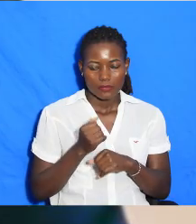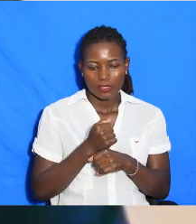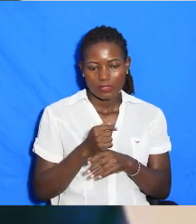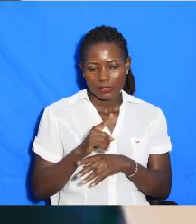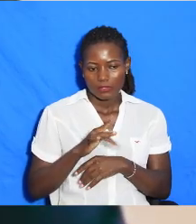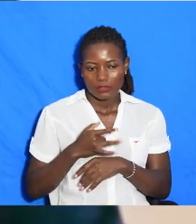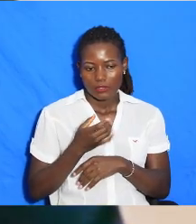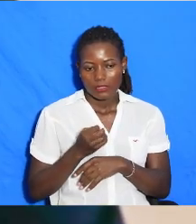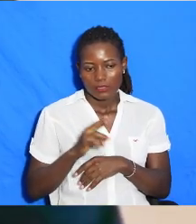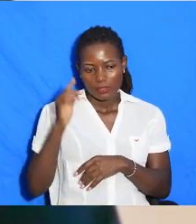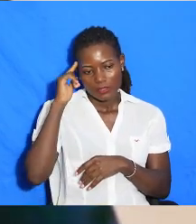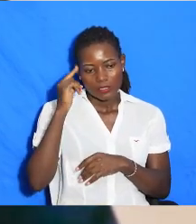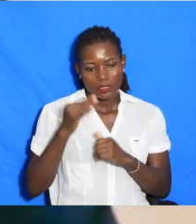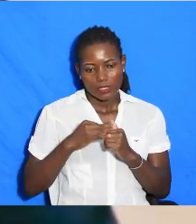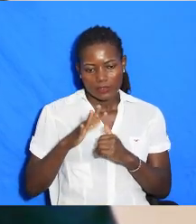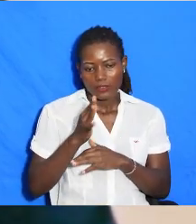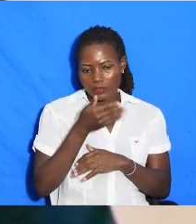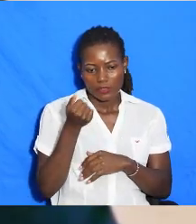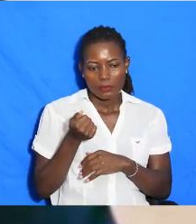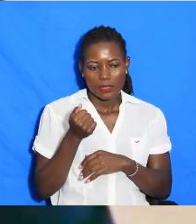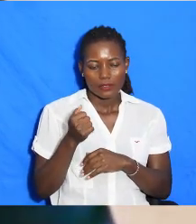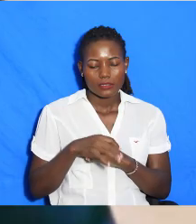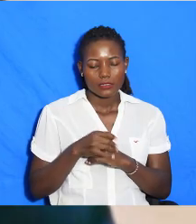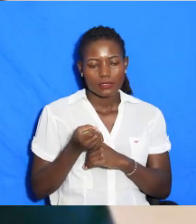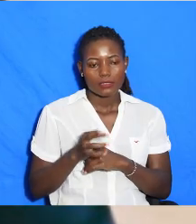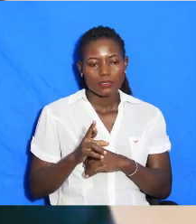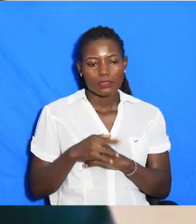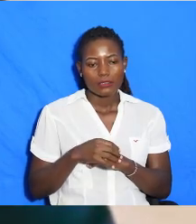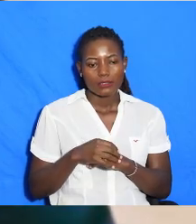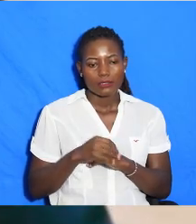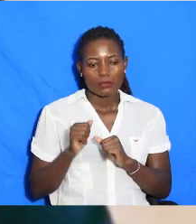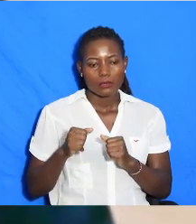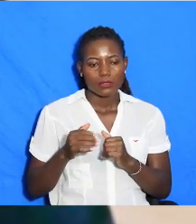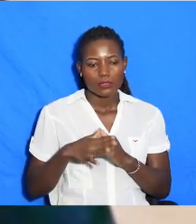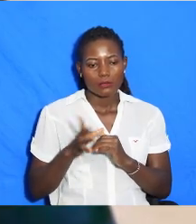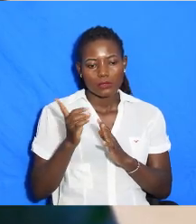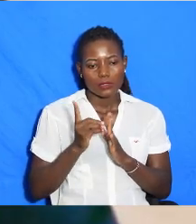feel or think that 85 is your best ideal running weight, or you could bring it down